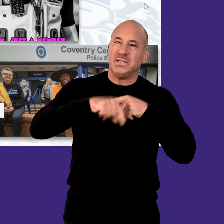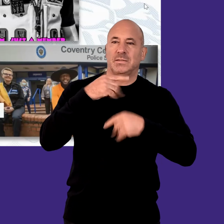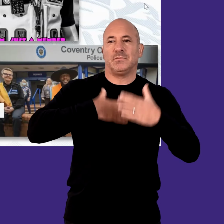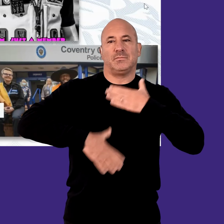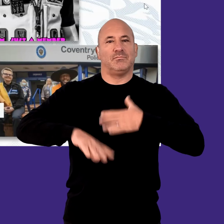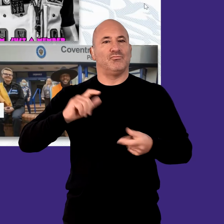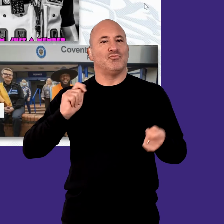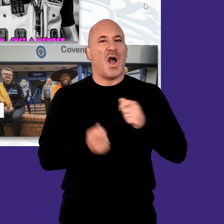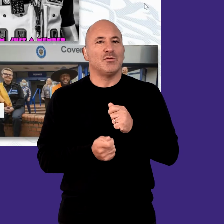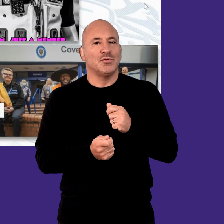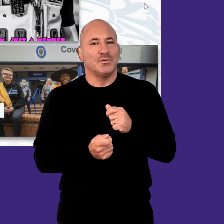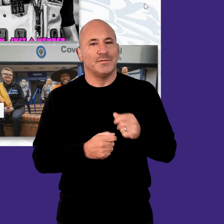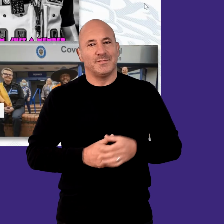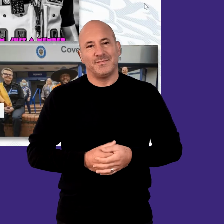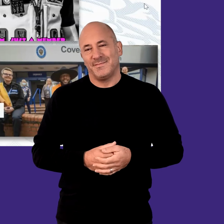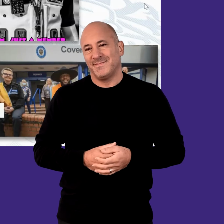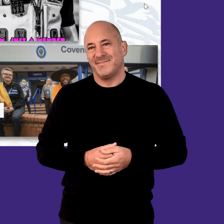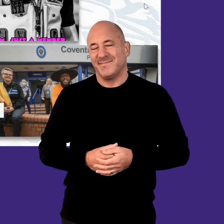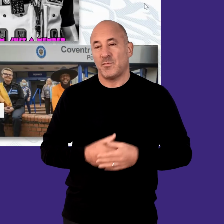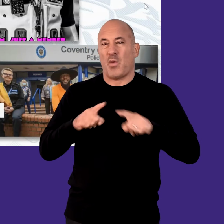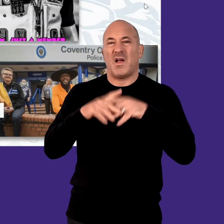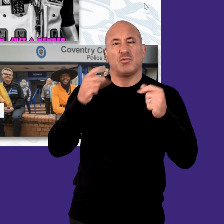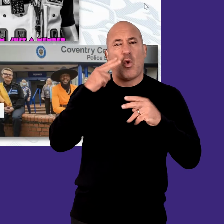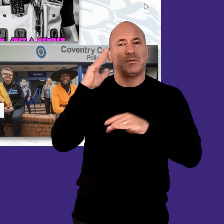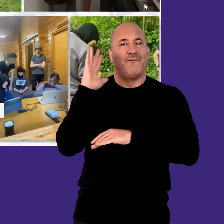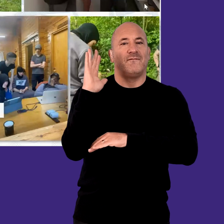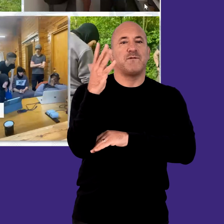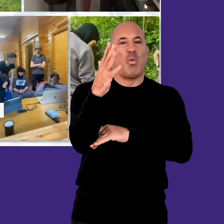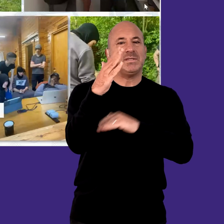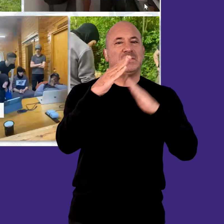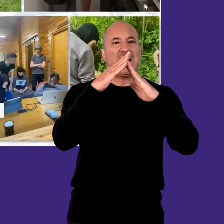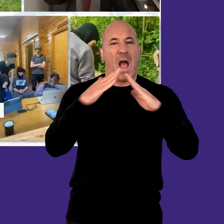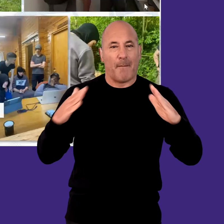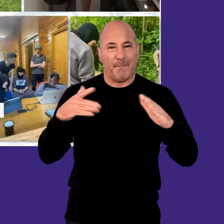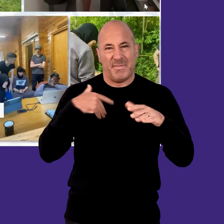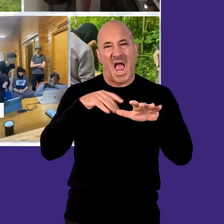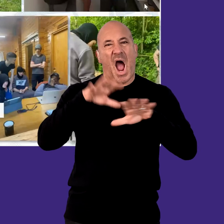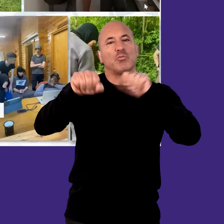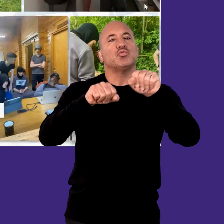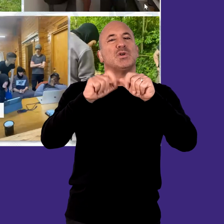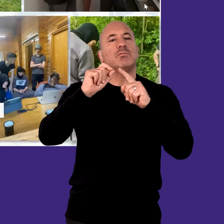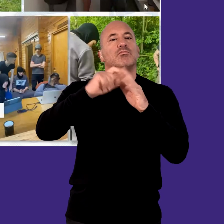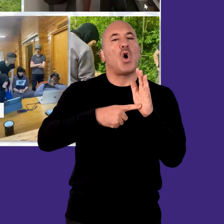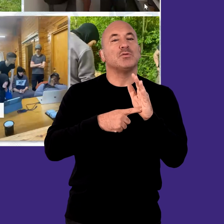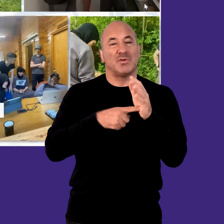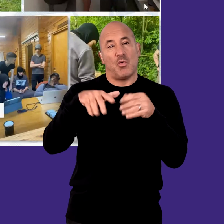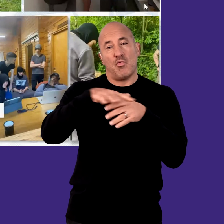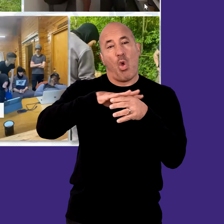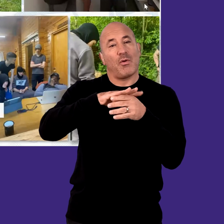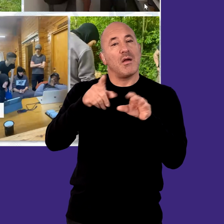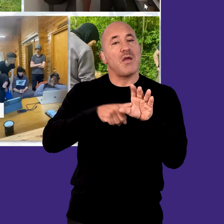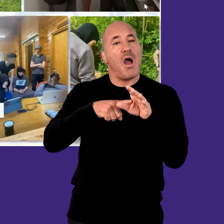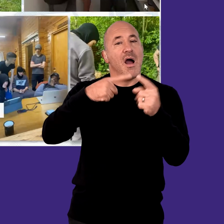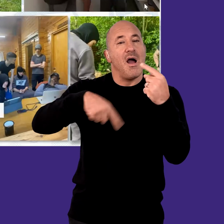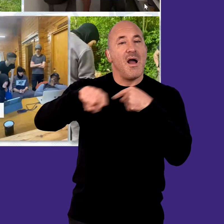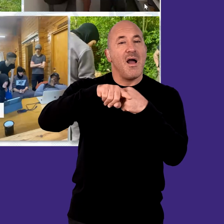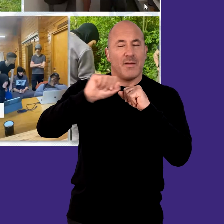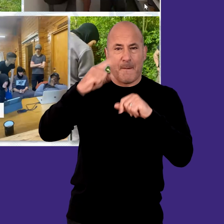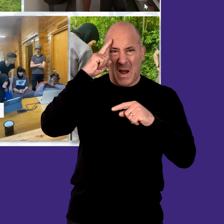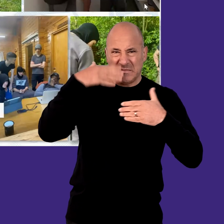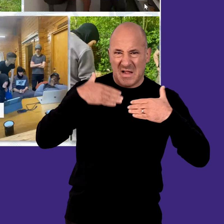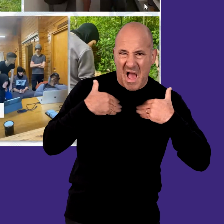bring about behavioural change within the police. We also had something called Forest Camp, which was an outreach project with local